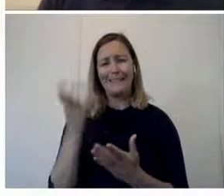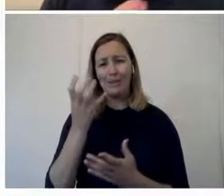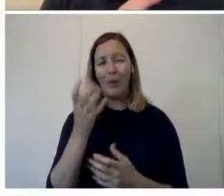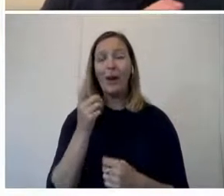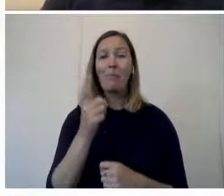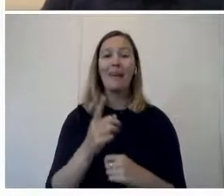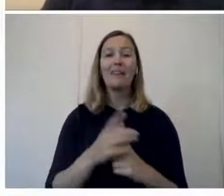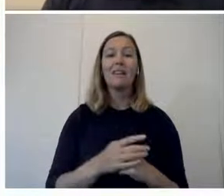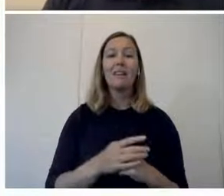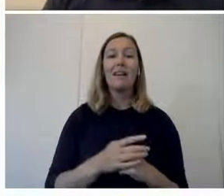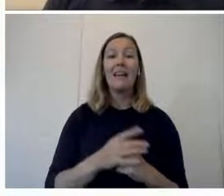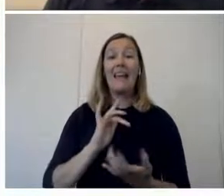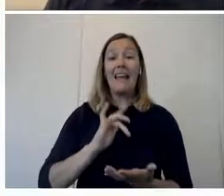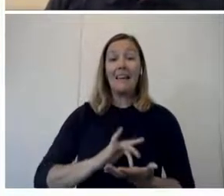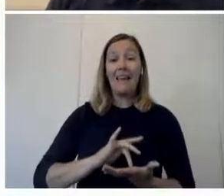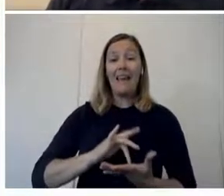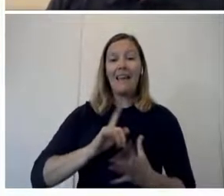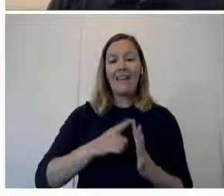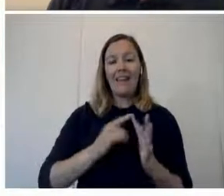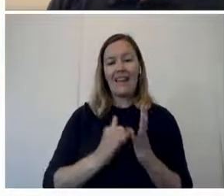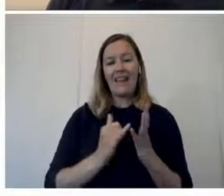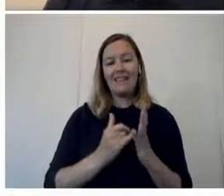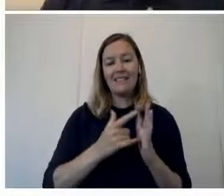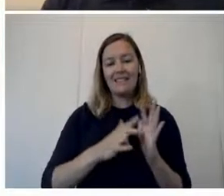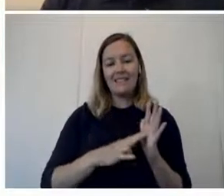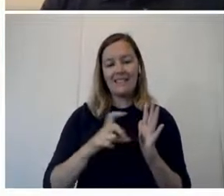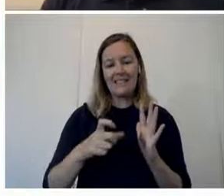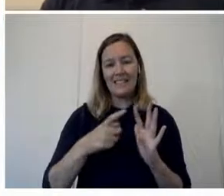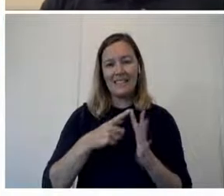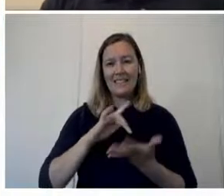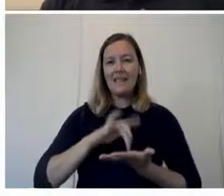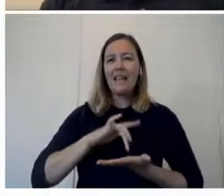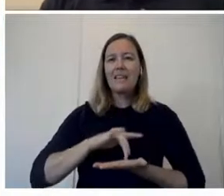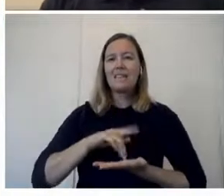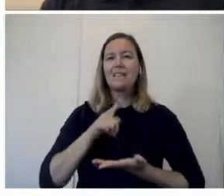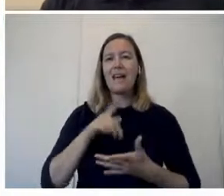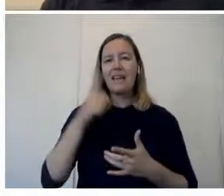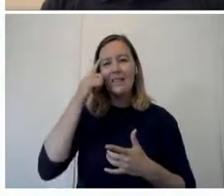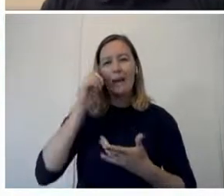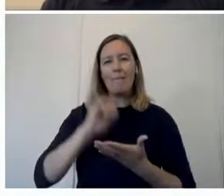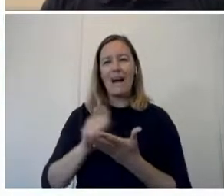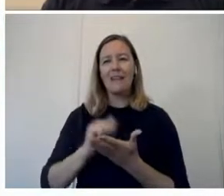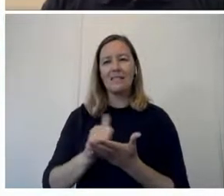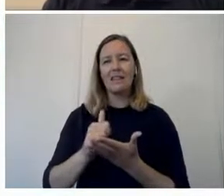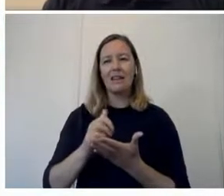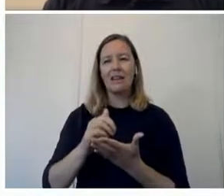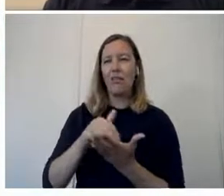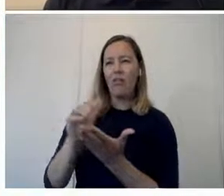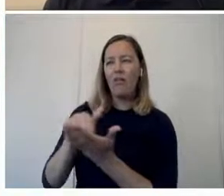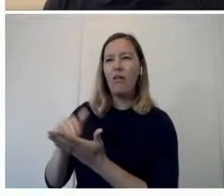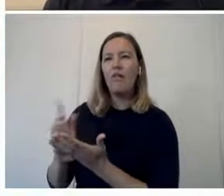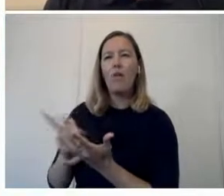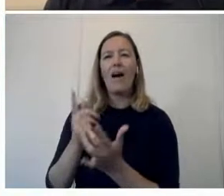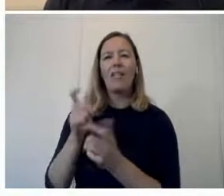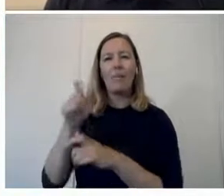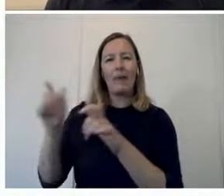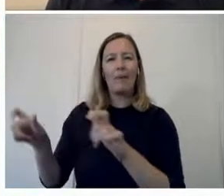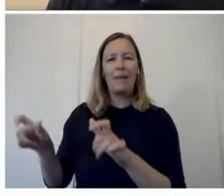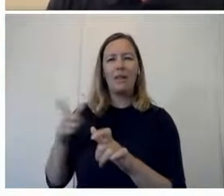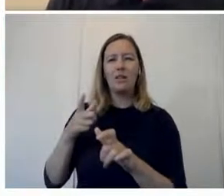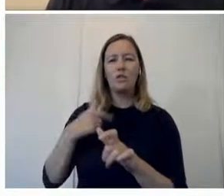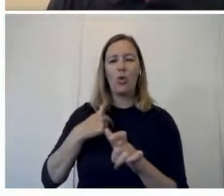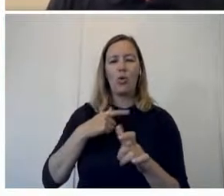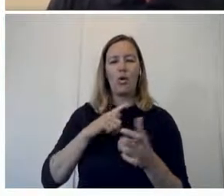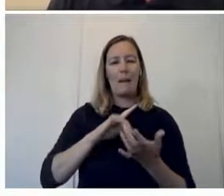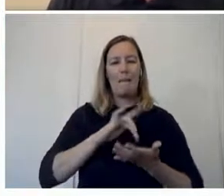Essence think that marketing is for other people because they already know about stuff. So they ignore marketing because they think it's not for them. So if